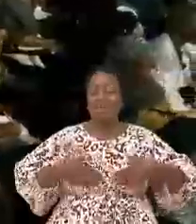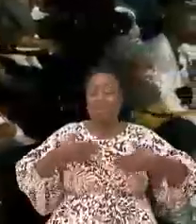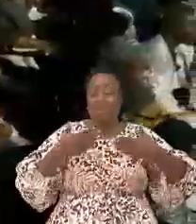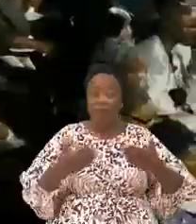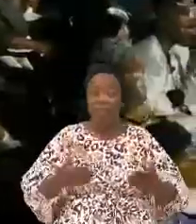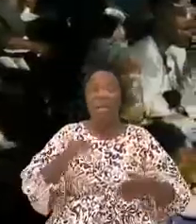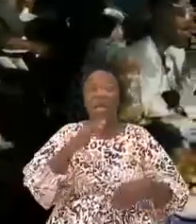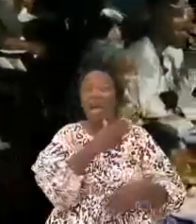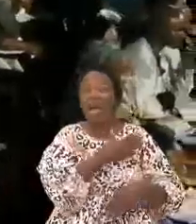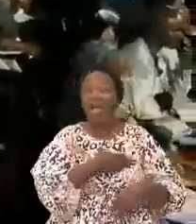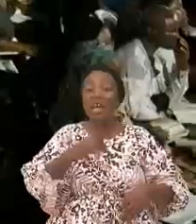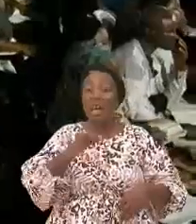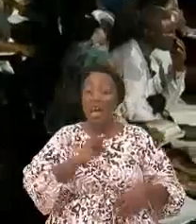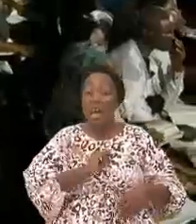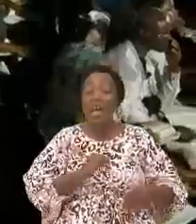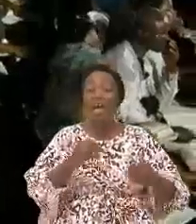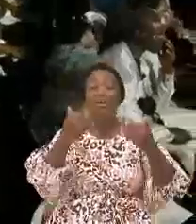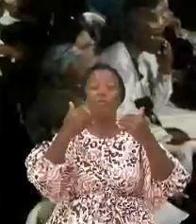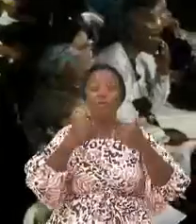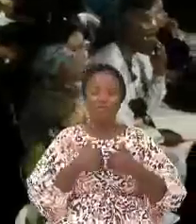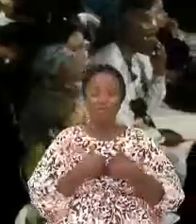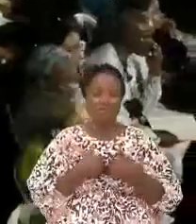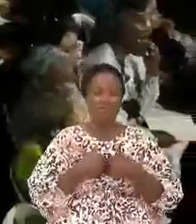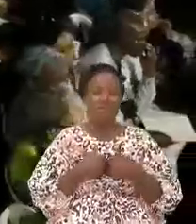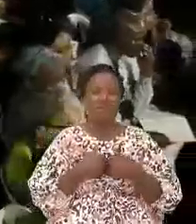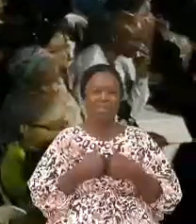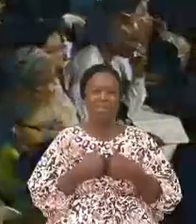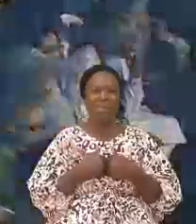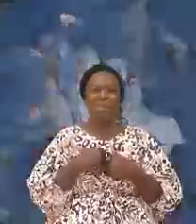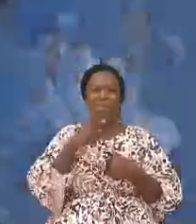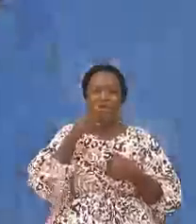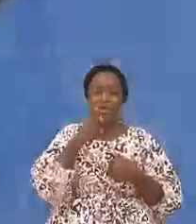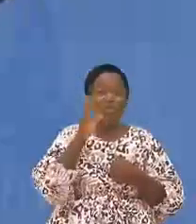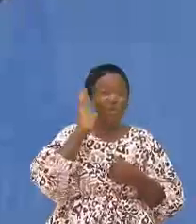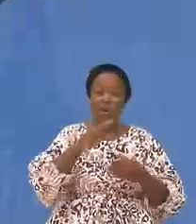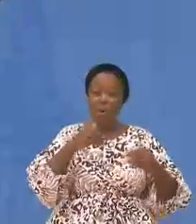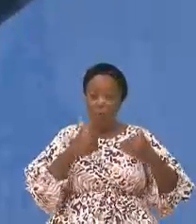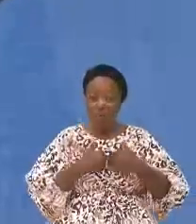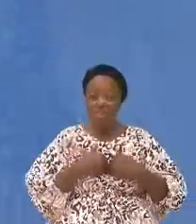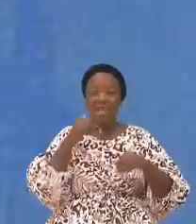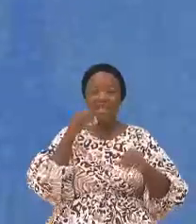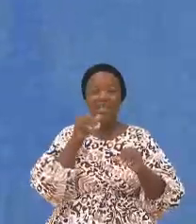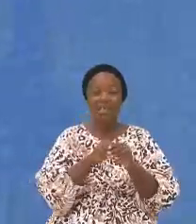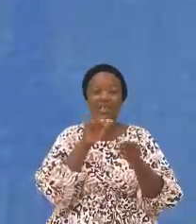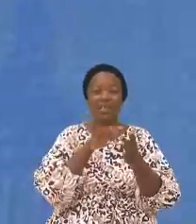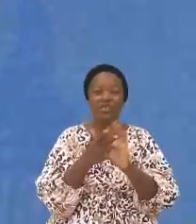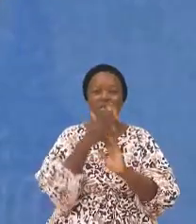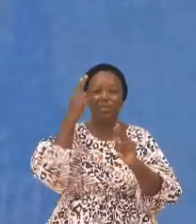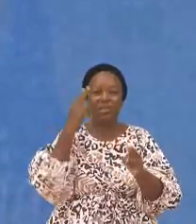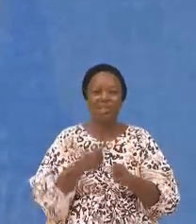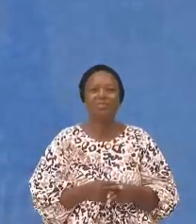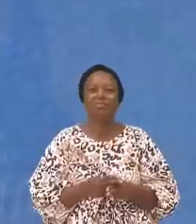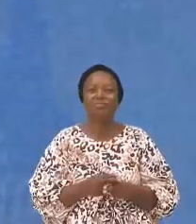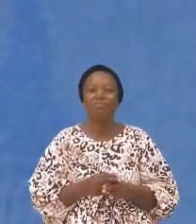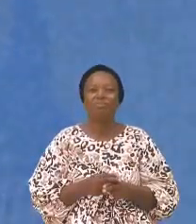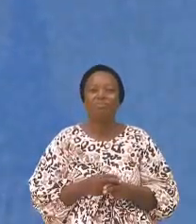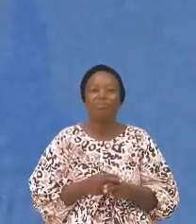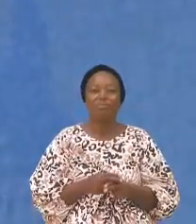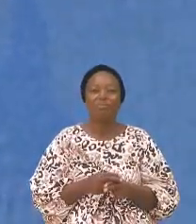say, tonight is my night. I confess, I possess. You